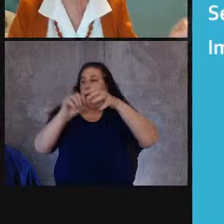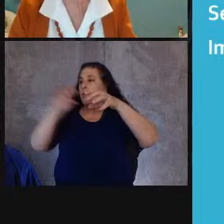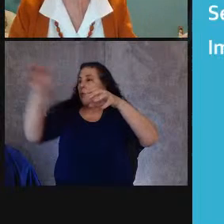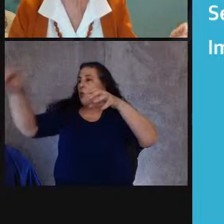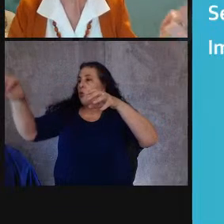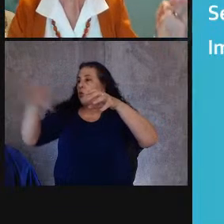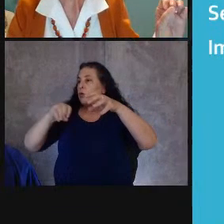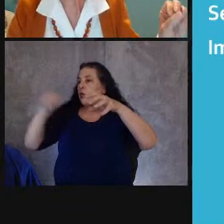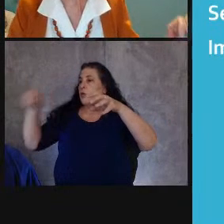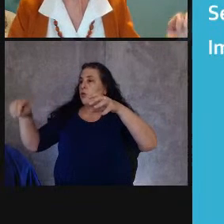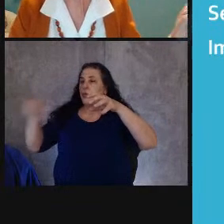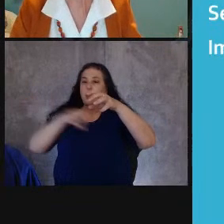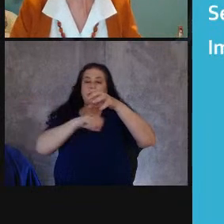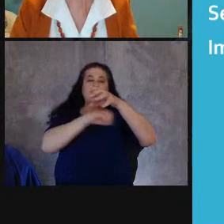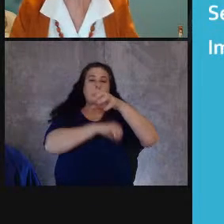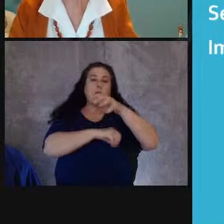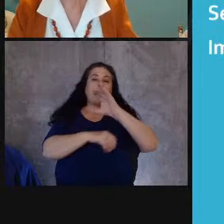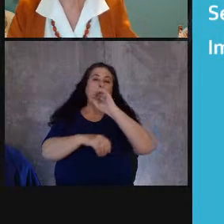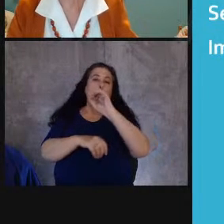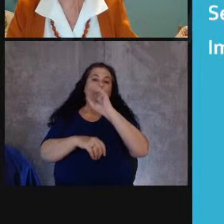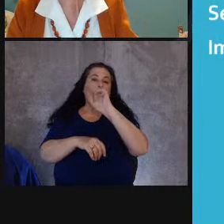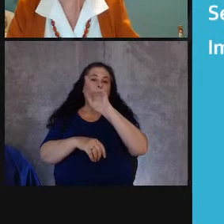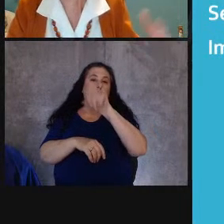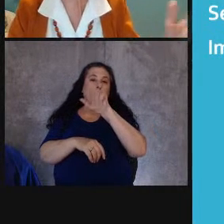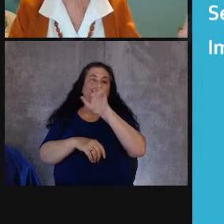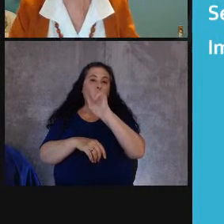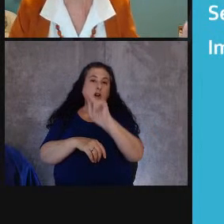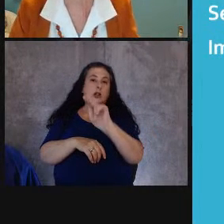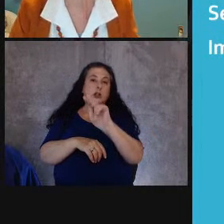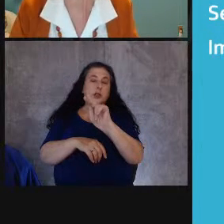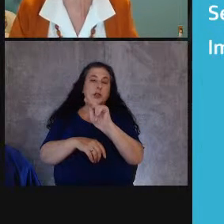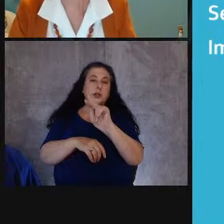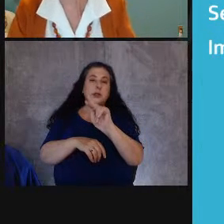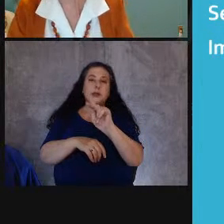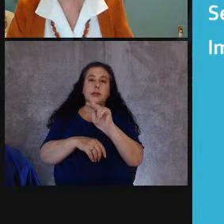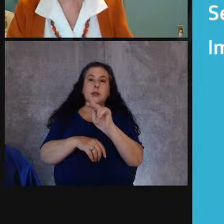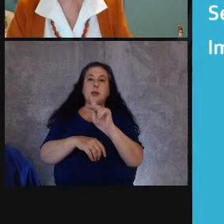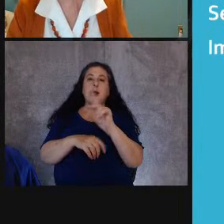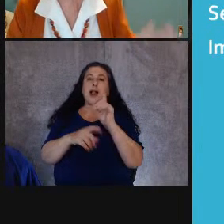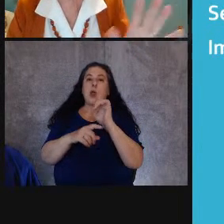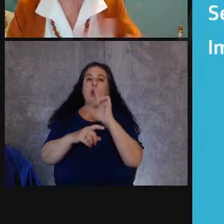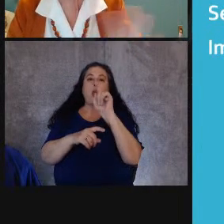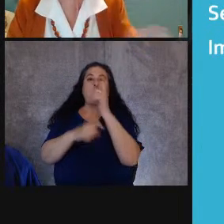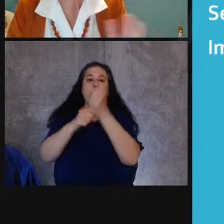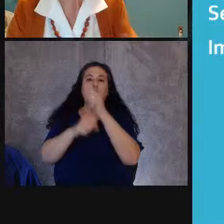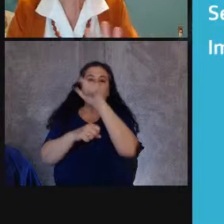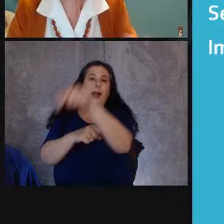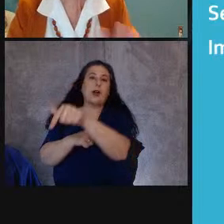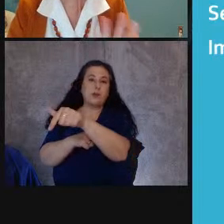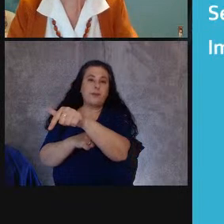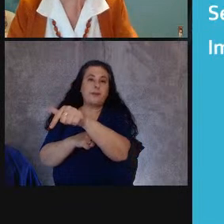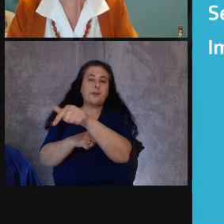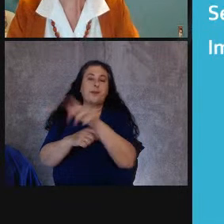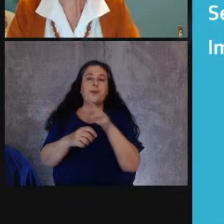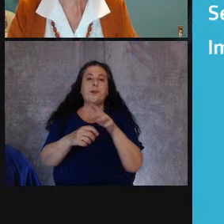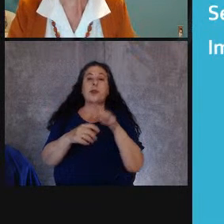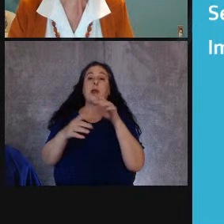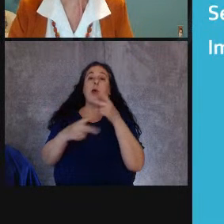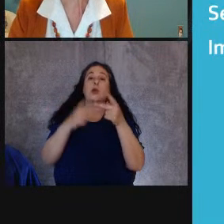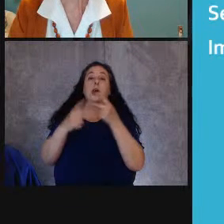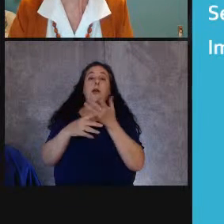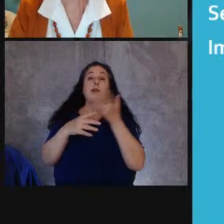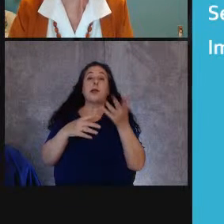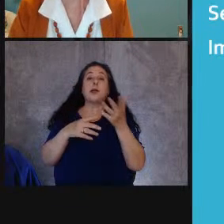Oak Park formed their Infant Welfare Society the following year, 1912. And so these kinds of